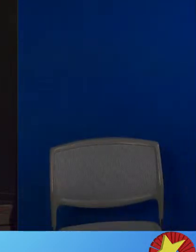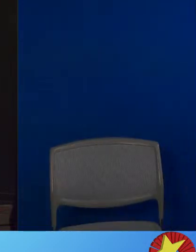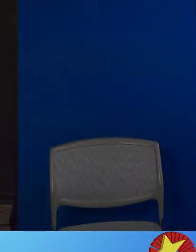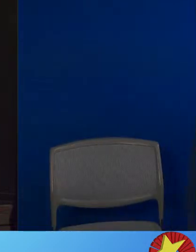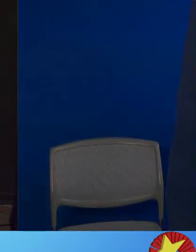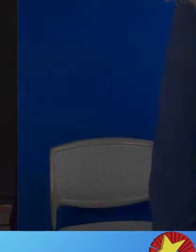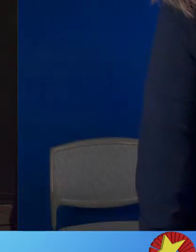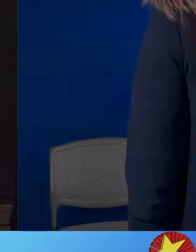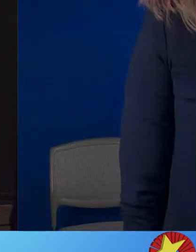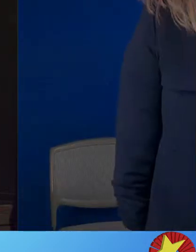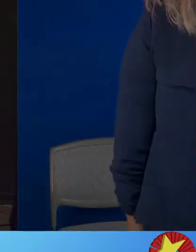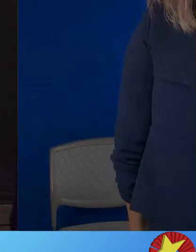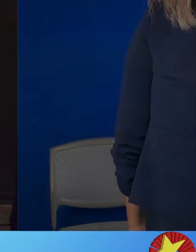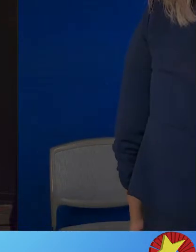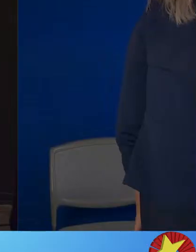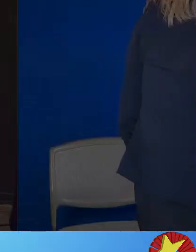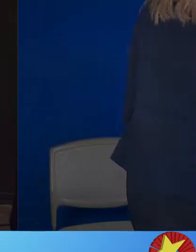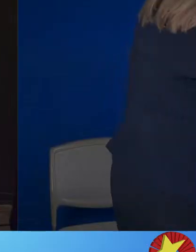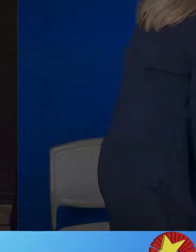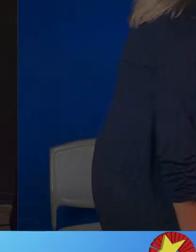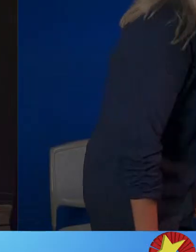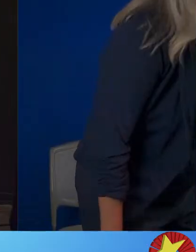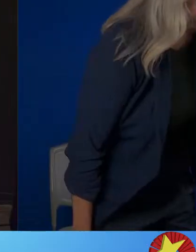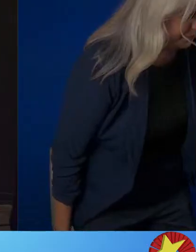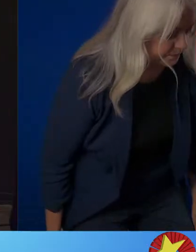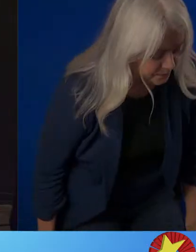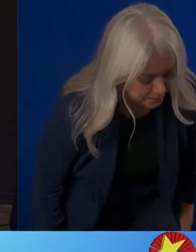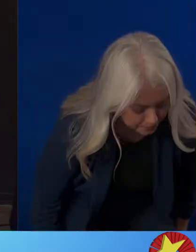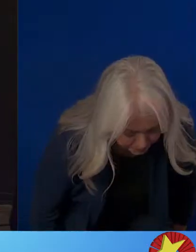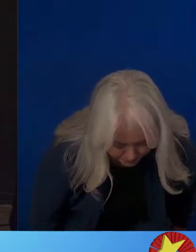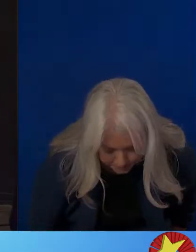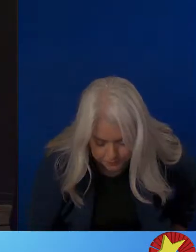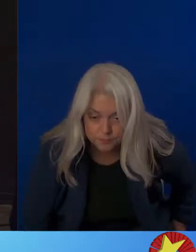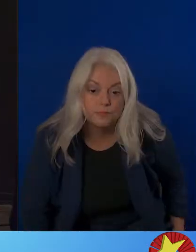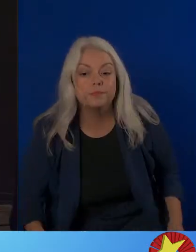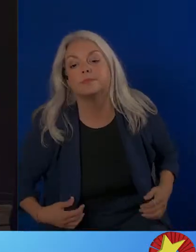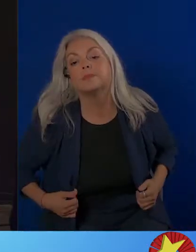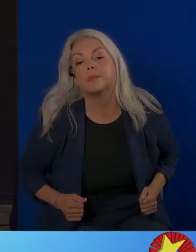called the Heisenberg effect,